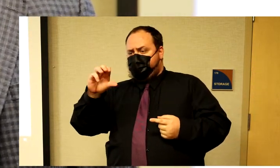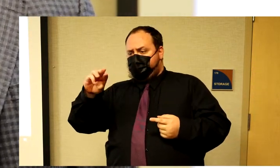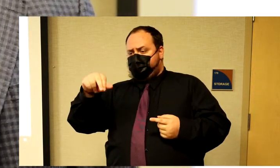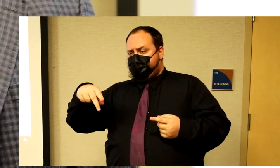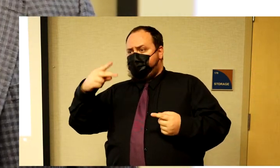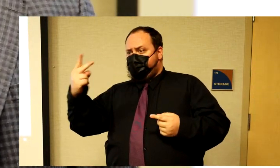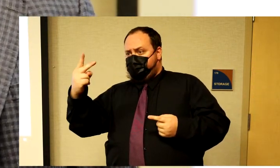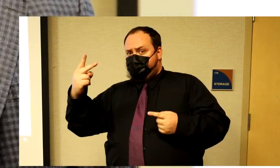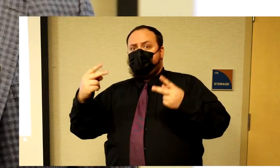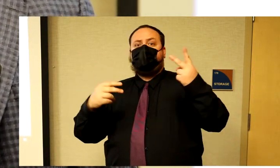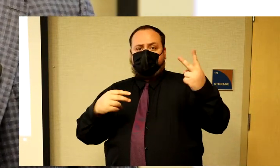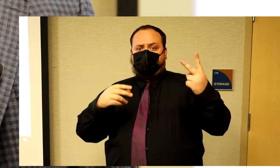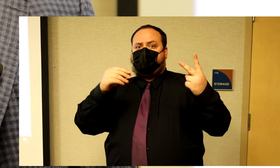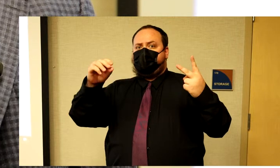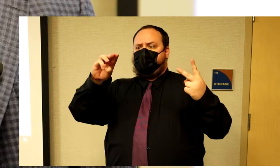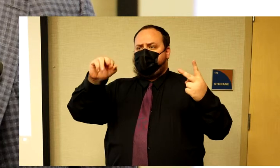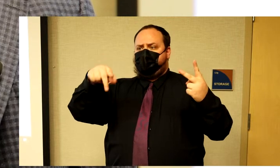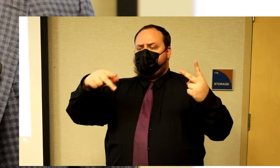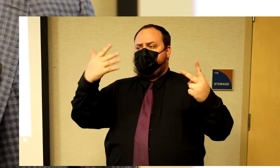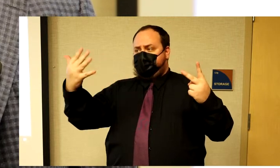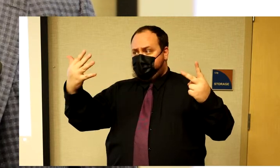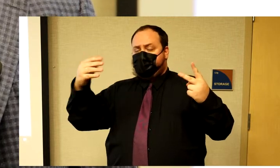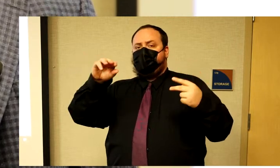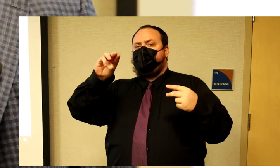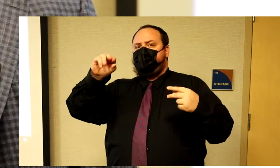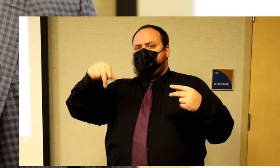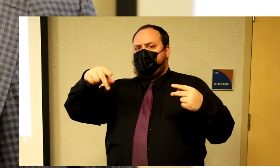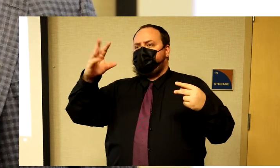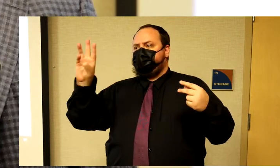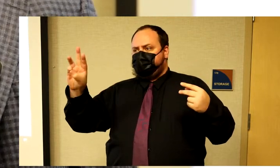map 5 on the table, and map 6 on the table.